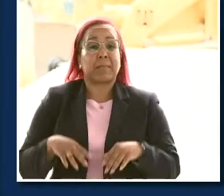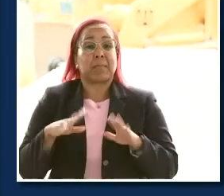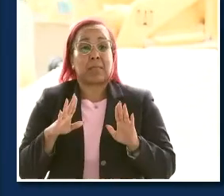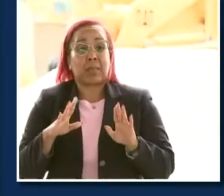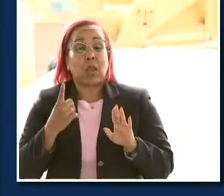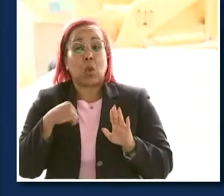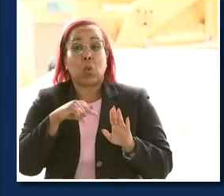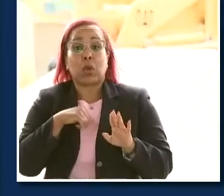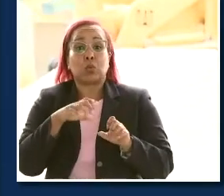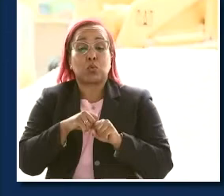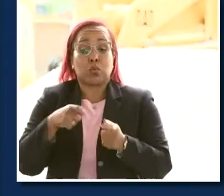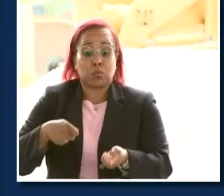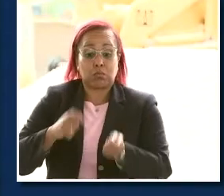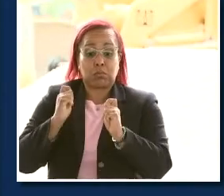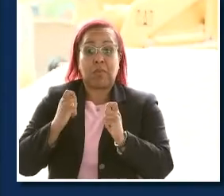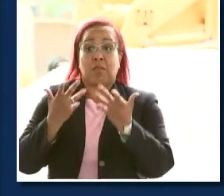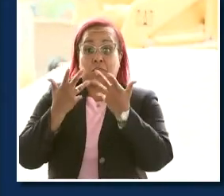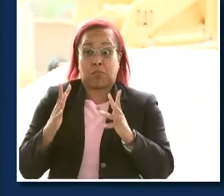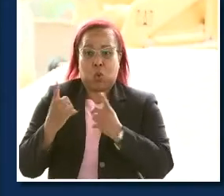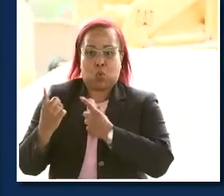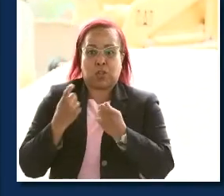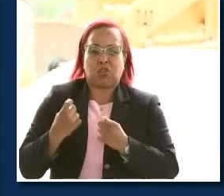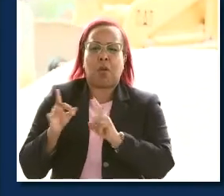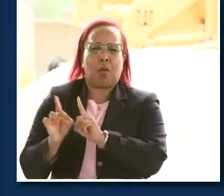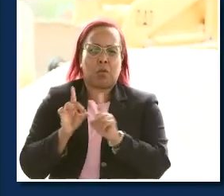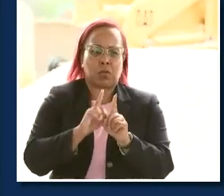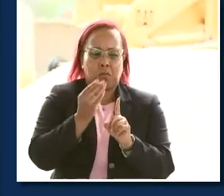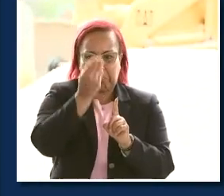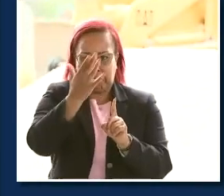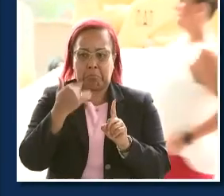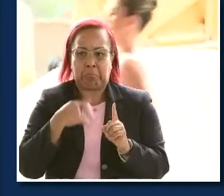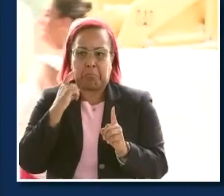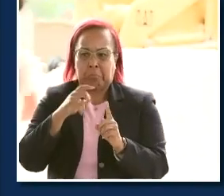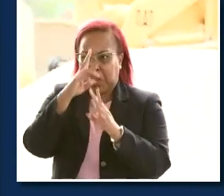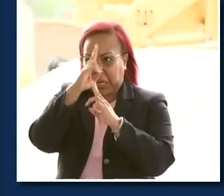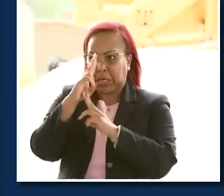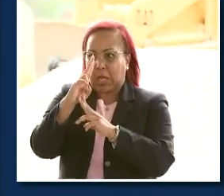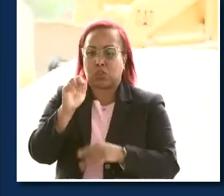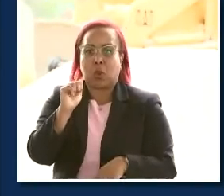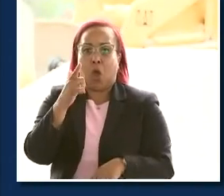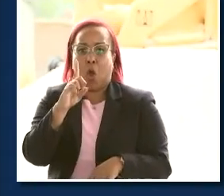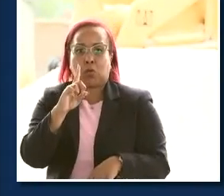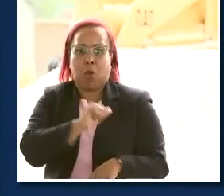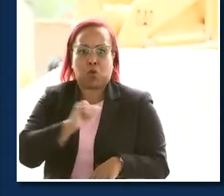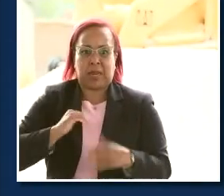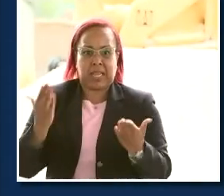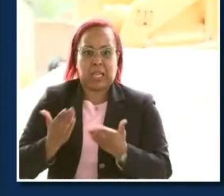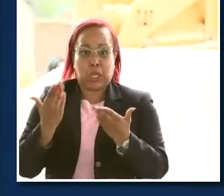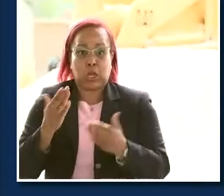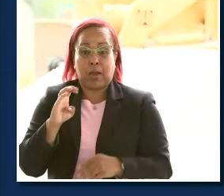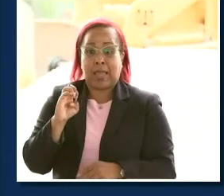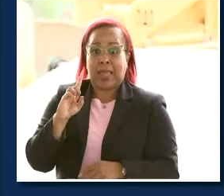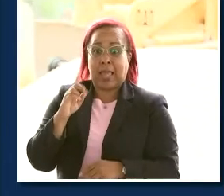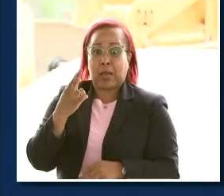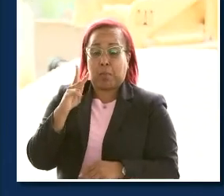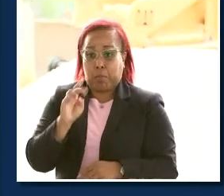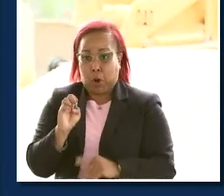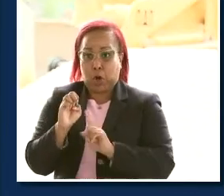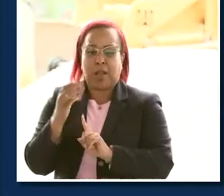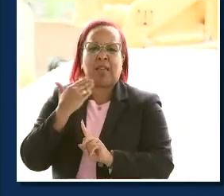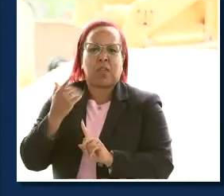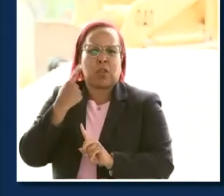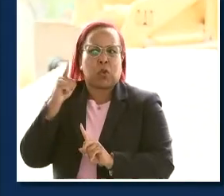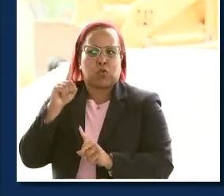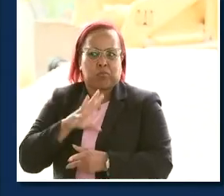We're going to do the groundbreaking, then we'll take questions. But I also wanted to acknowledge the alderman who's here, Alderman Ed Burke, thank you for